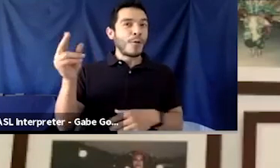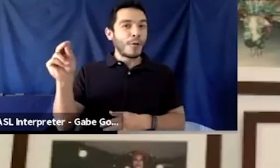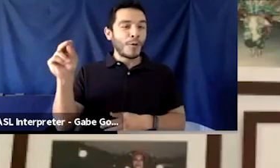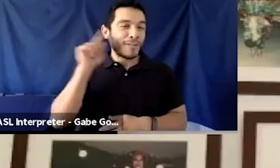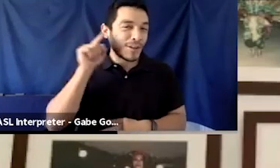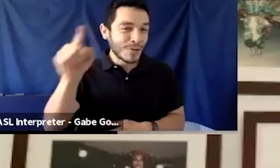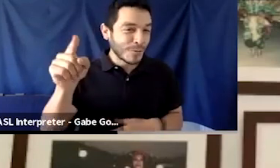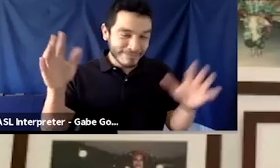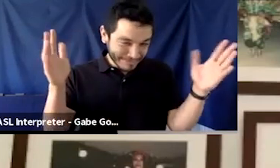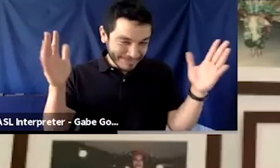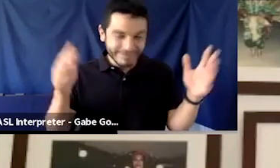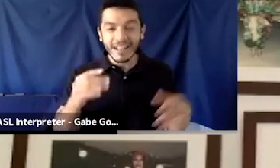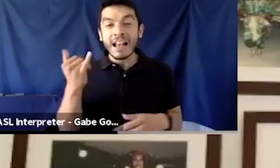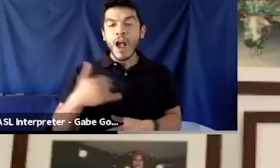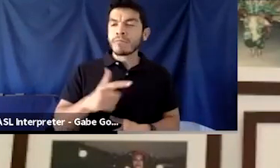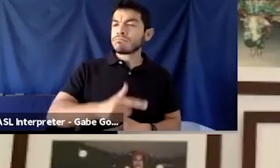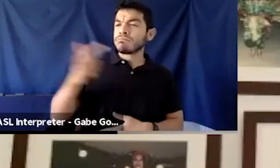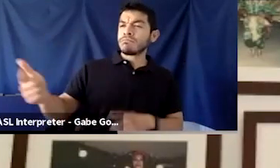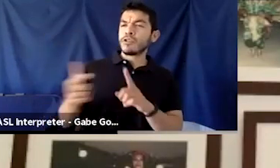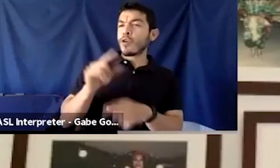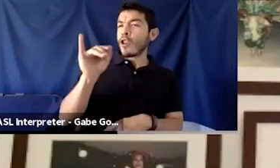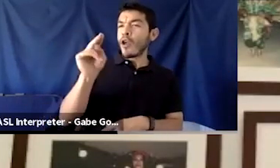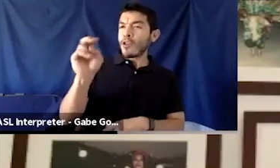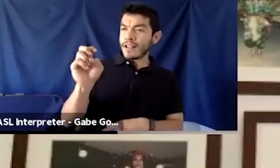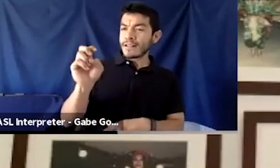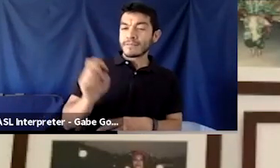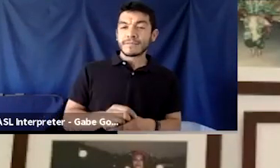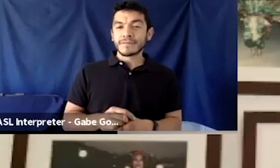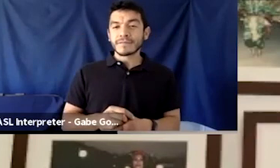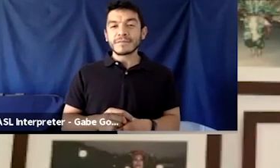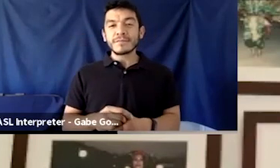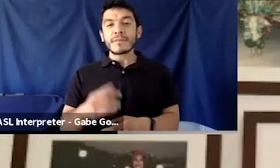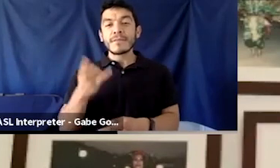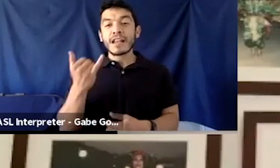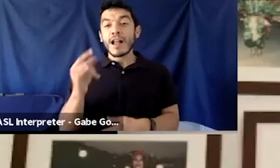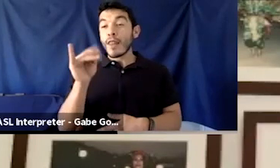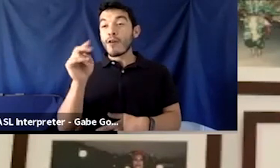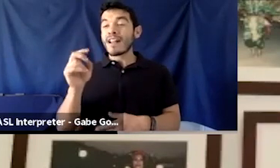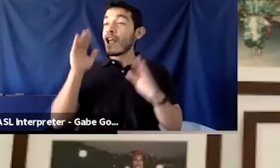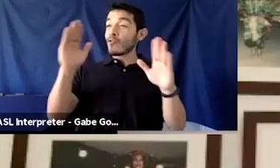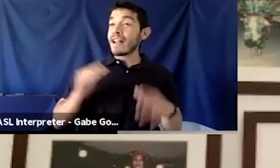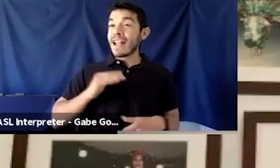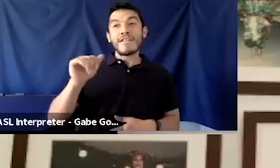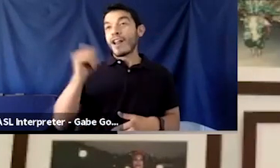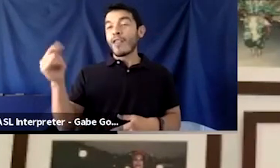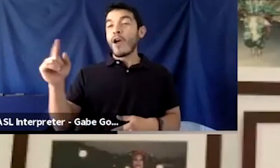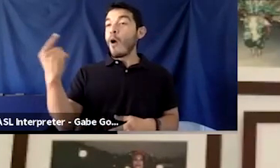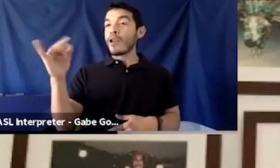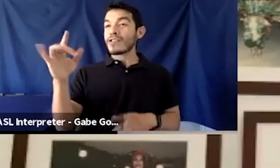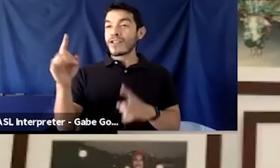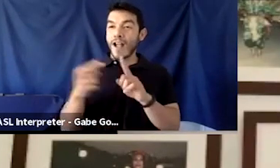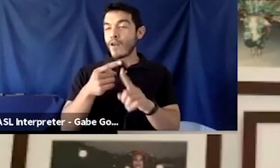Lorraine. So first of all, it's great to have another only child from Brooklyn in the house. So whoop, whoop, only child in Brooklyn. That's